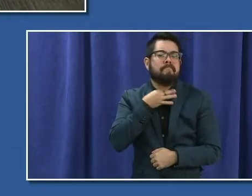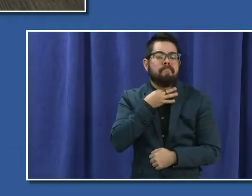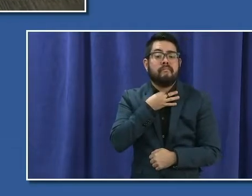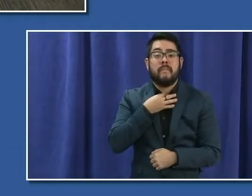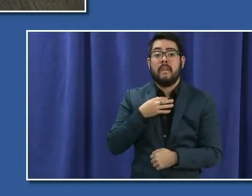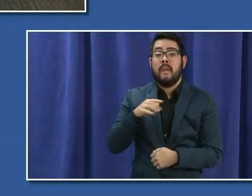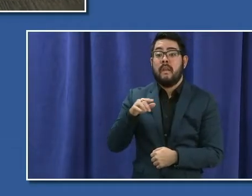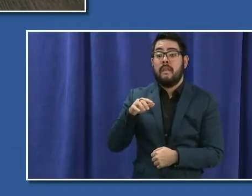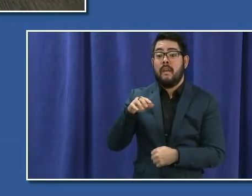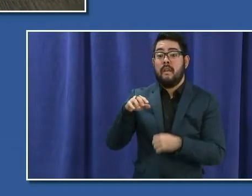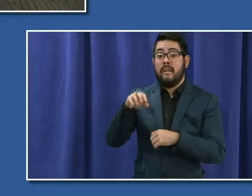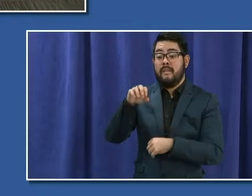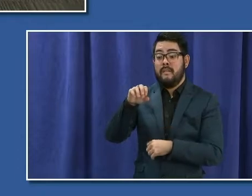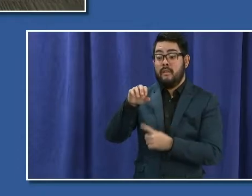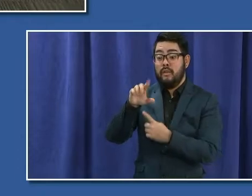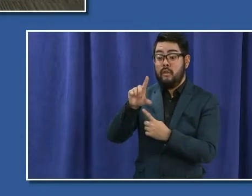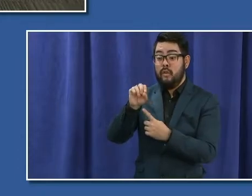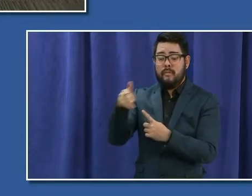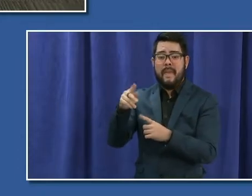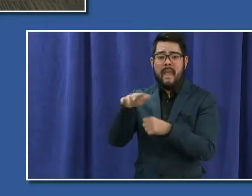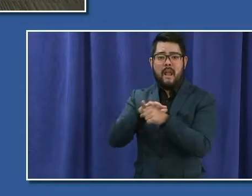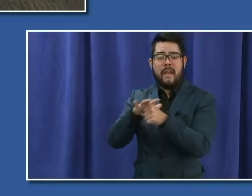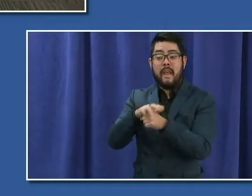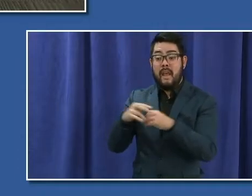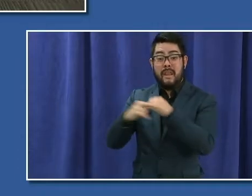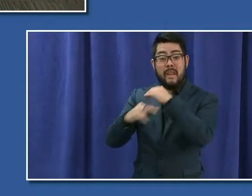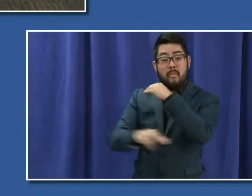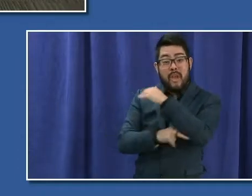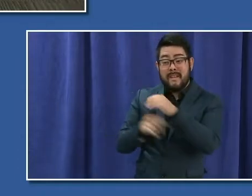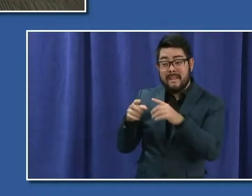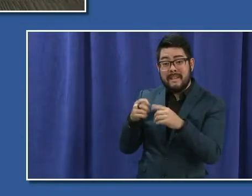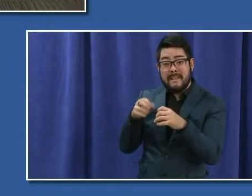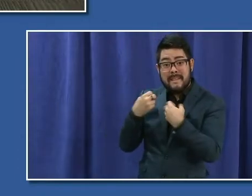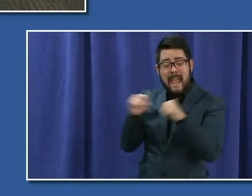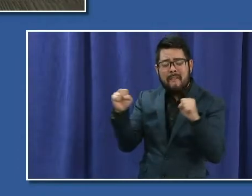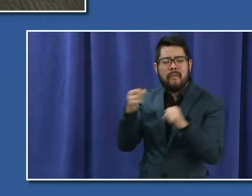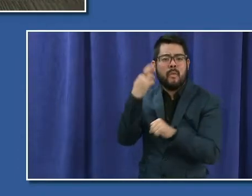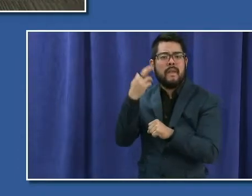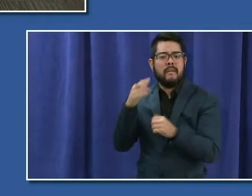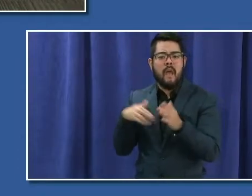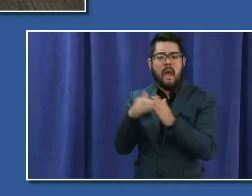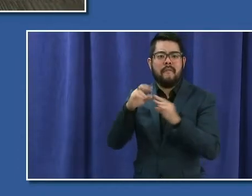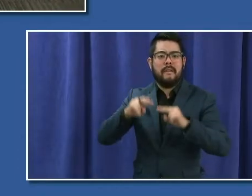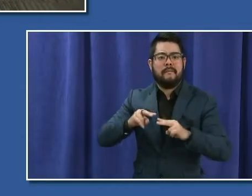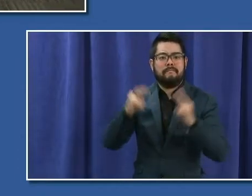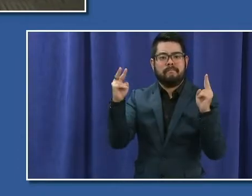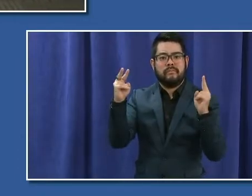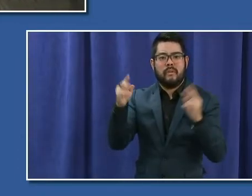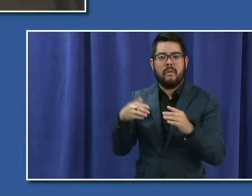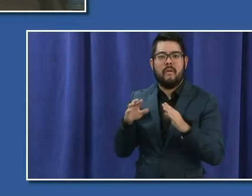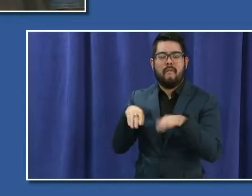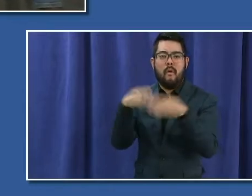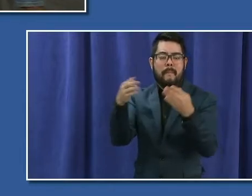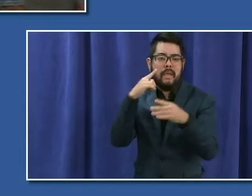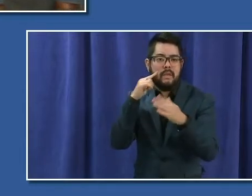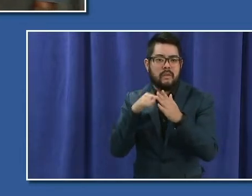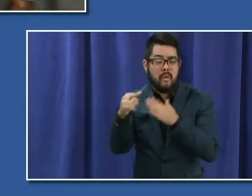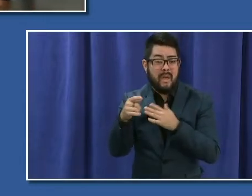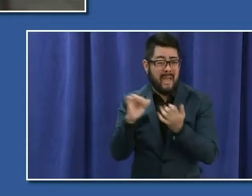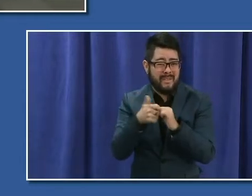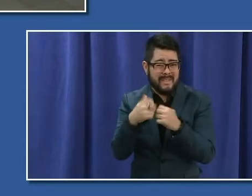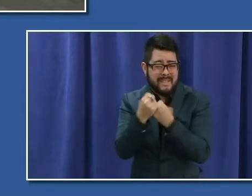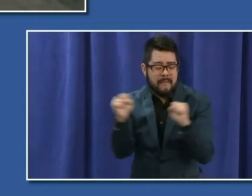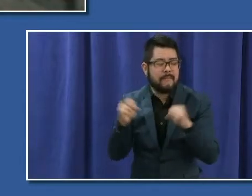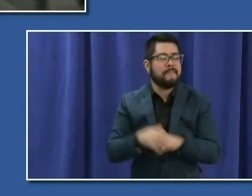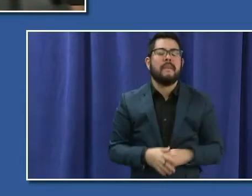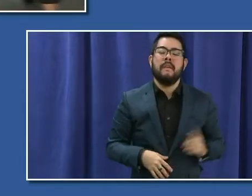loop are since we are raising them more often. Are they in good shape, and what are your maintenance plans? Sure. So first off, the bridges